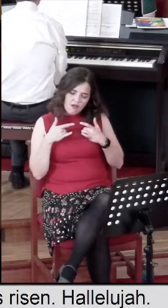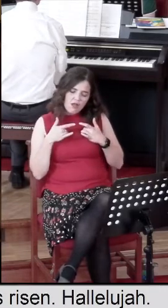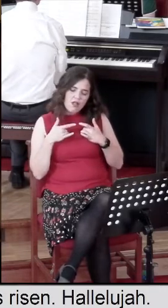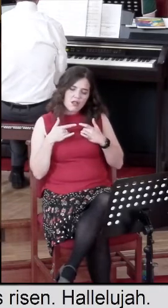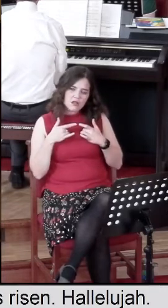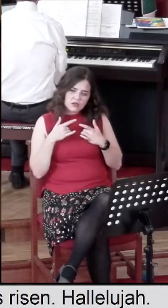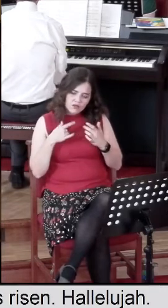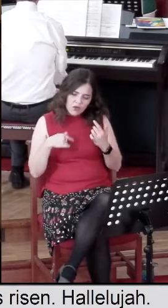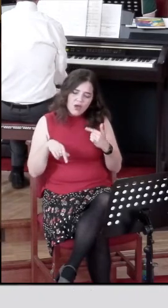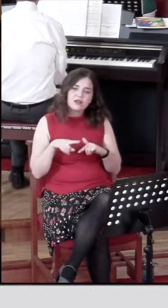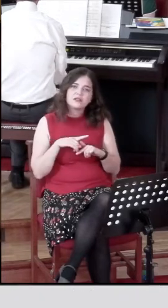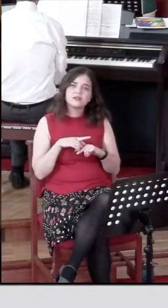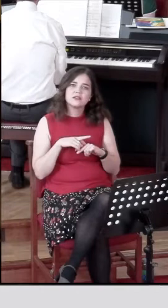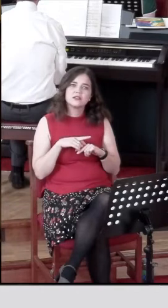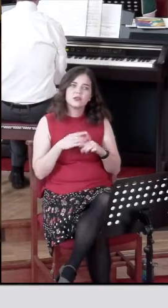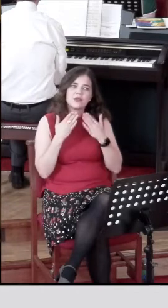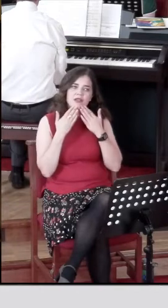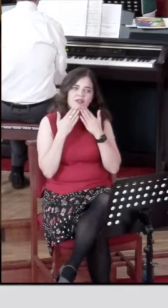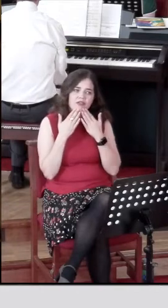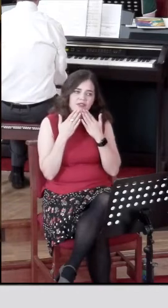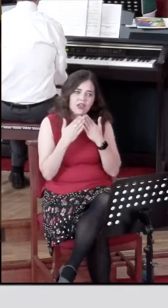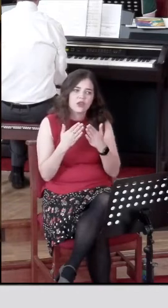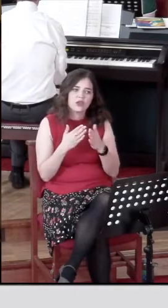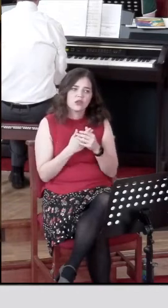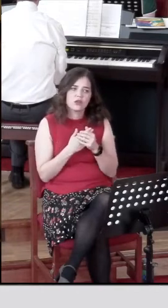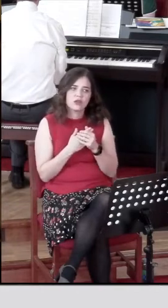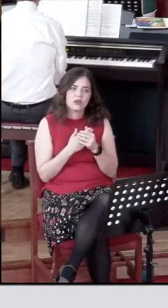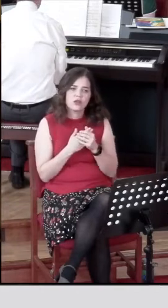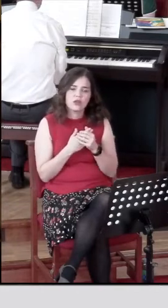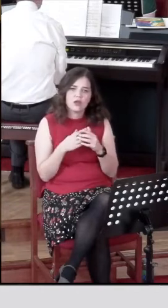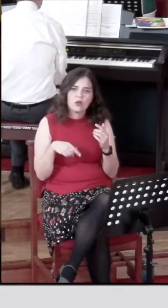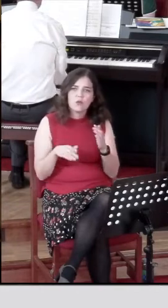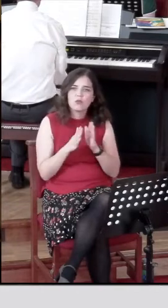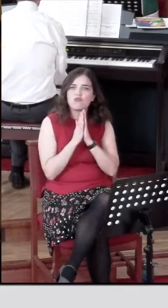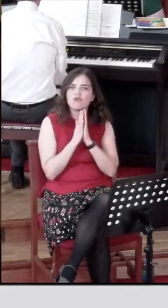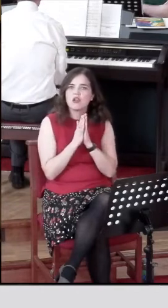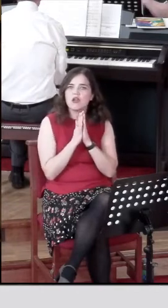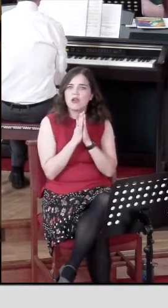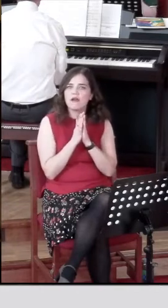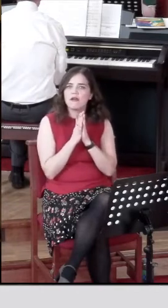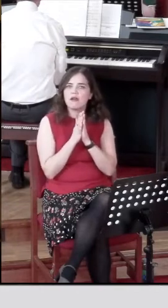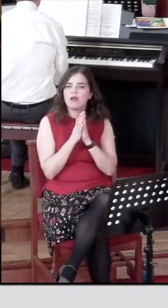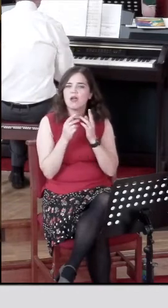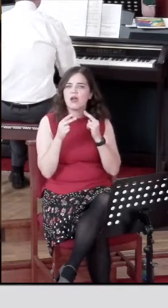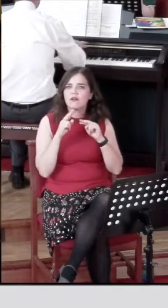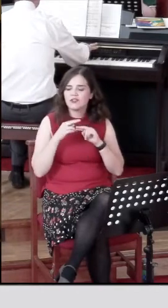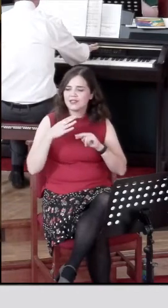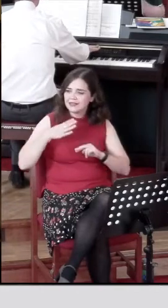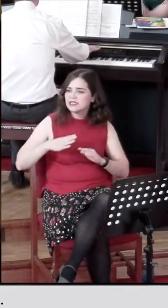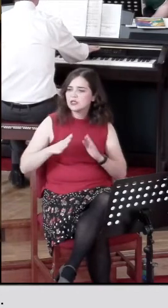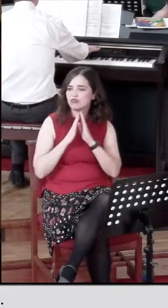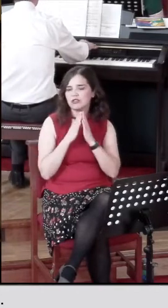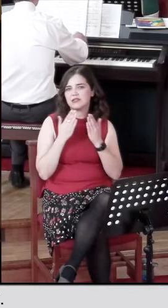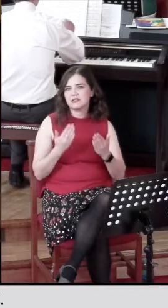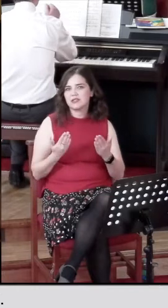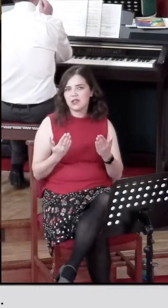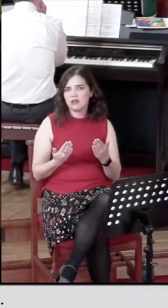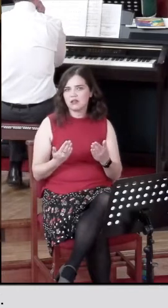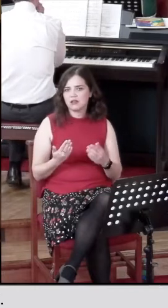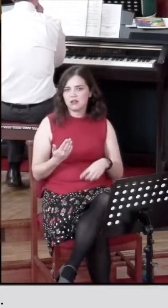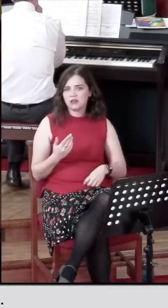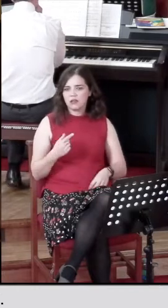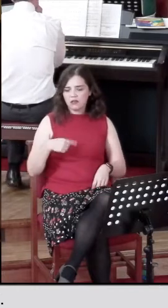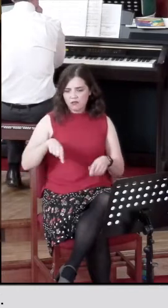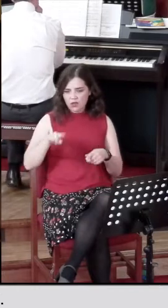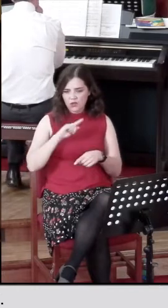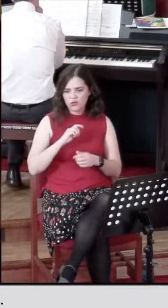is for us. And we thank you for that. And we pray for those who especially need our prayers today, for those